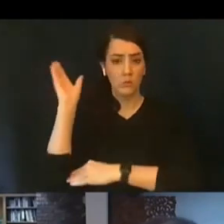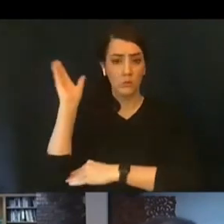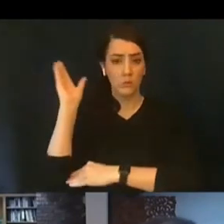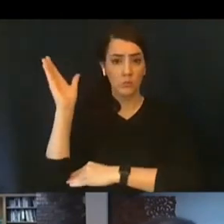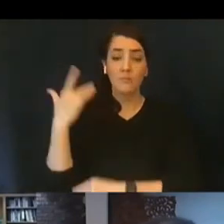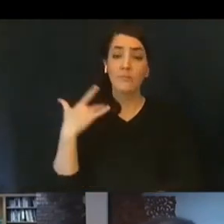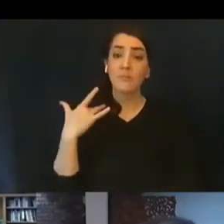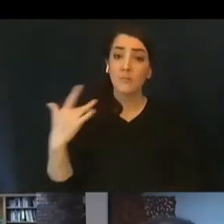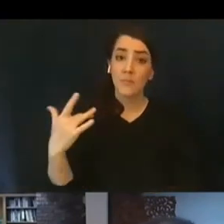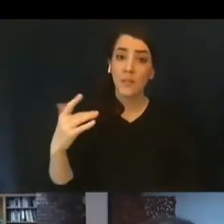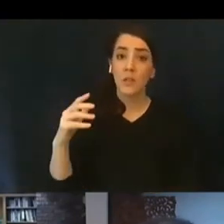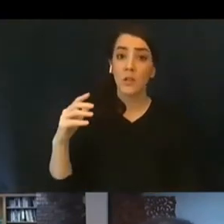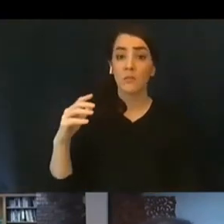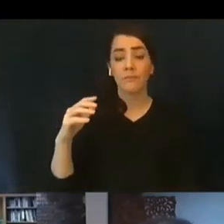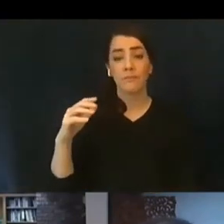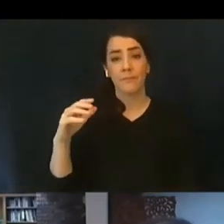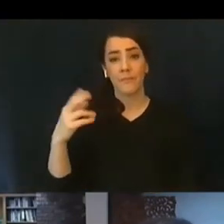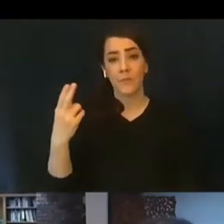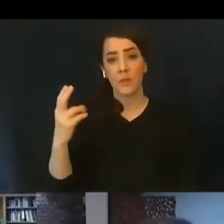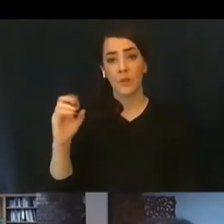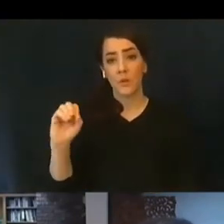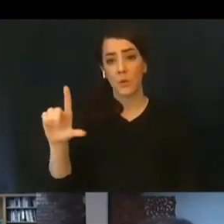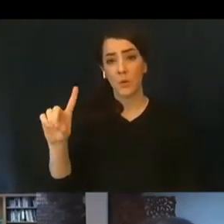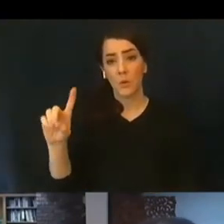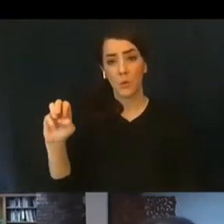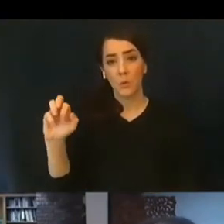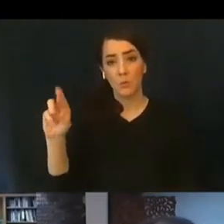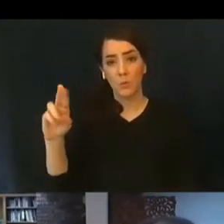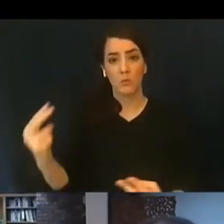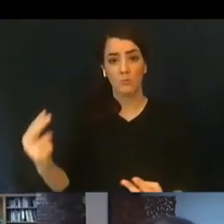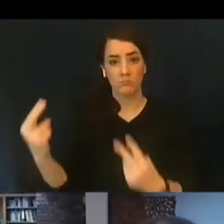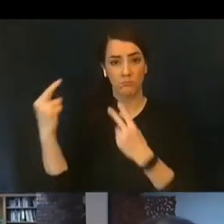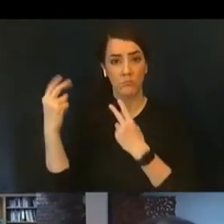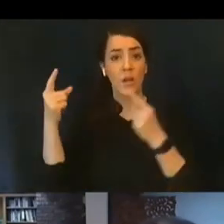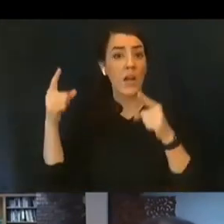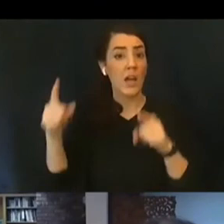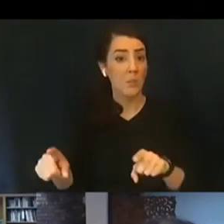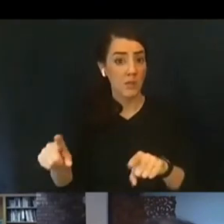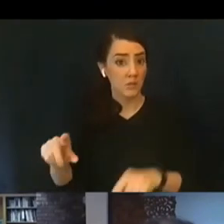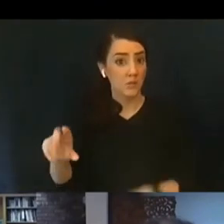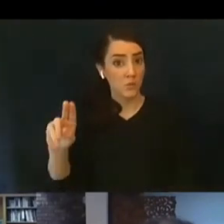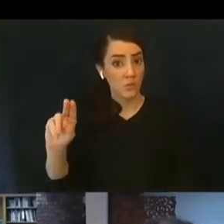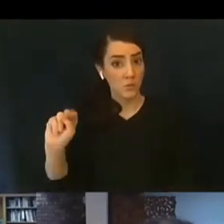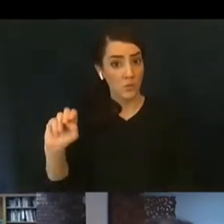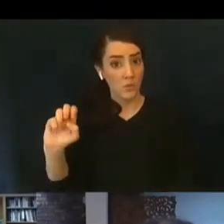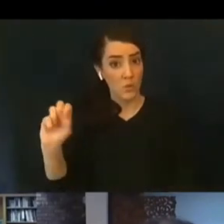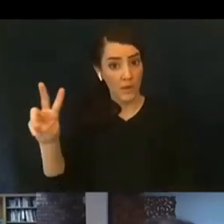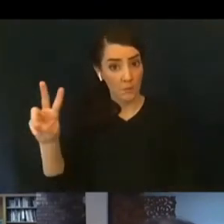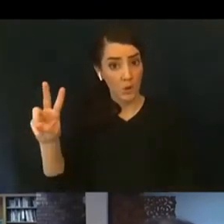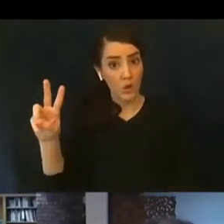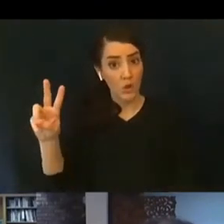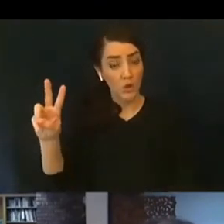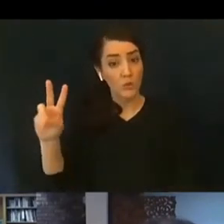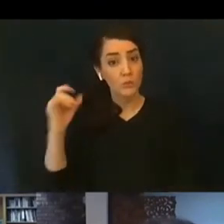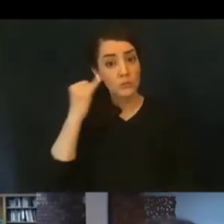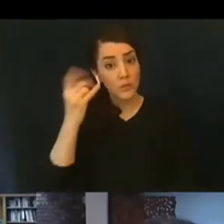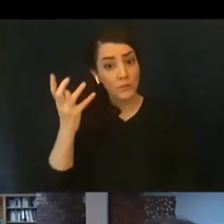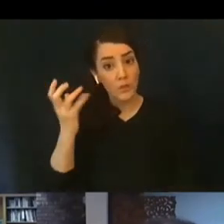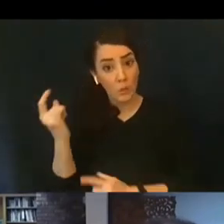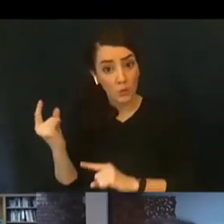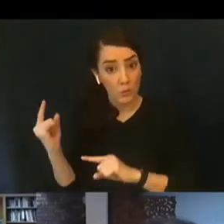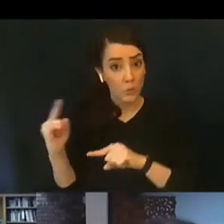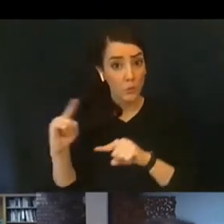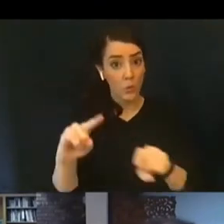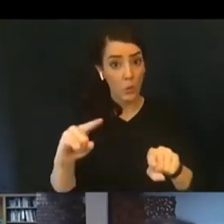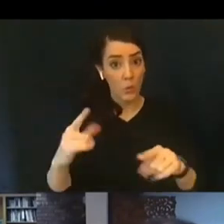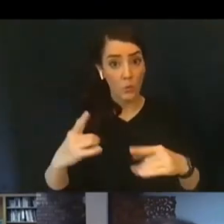happens, um, in November. So, uh, um, someone wanted to attend one of those events, whether